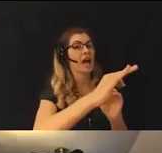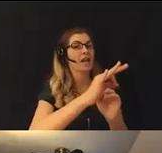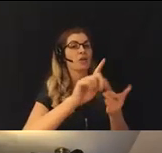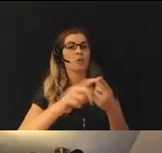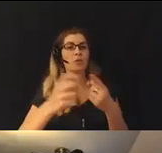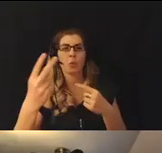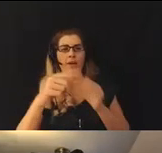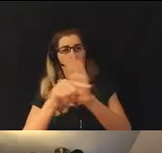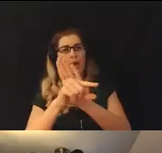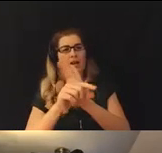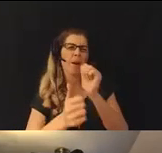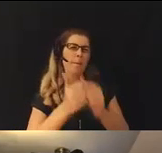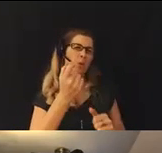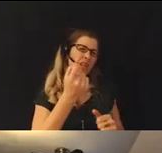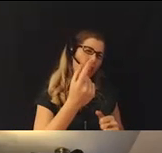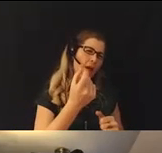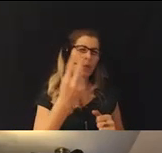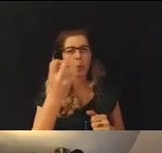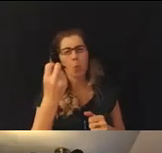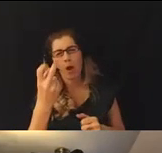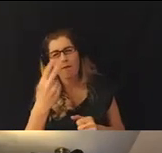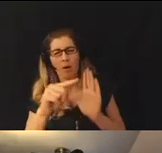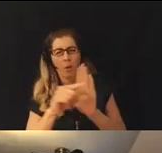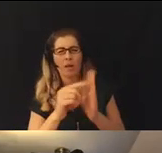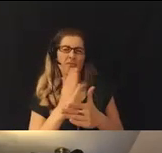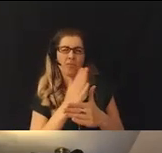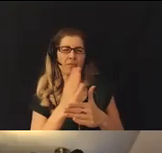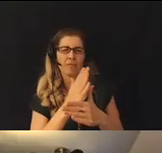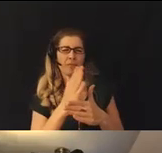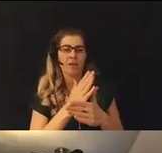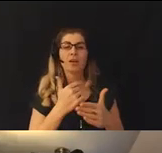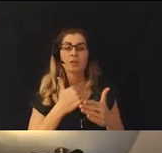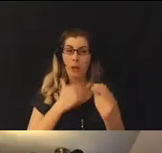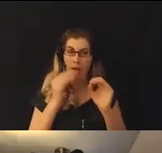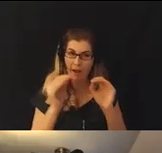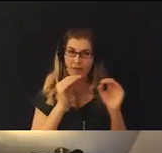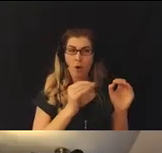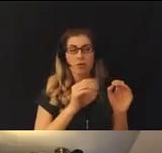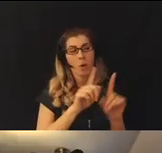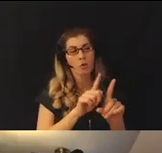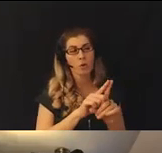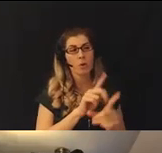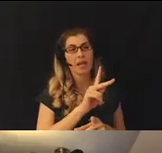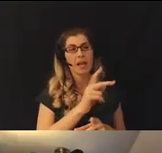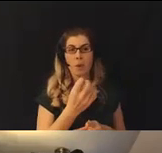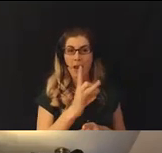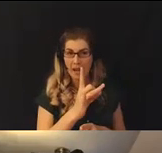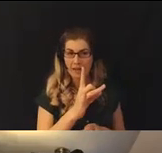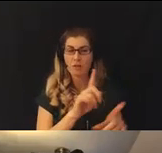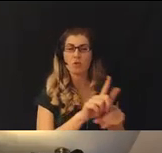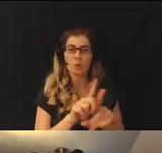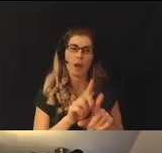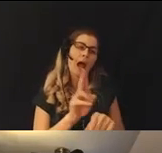grade, mostly 11th and 12th. That being said, I have taught before this at a K through 8 school and used this model from 3rd grade